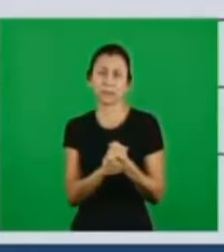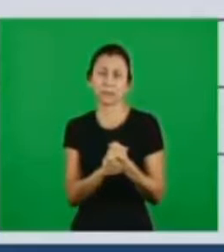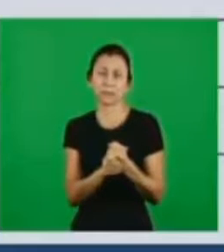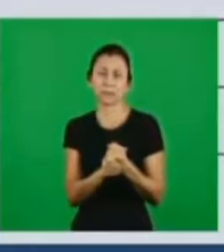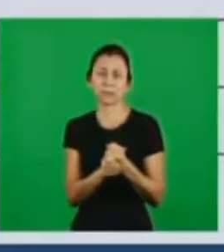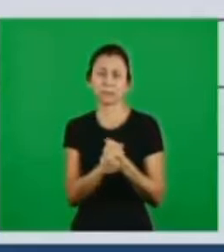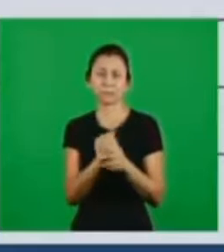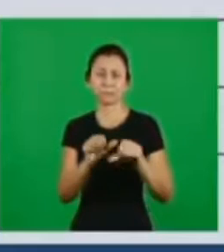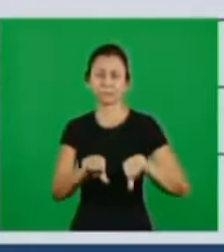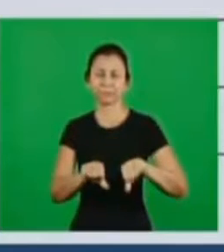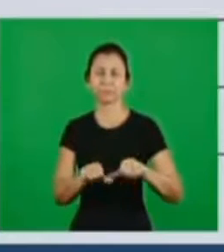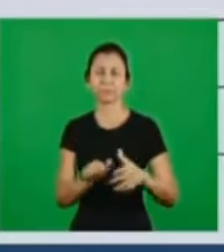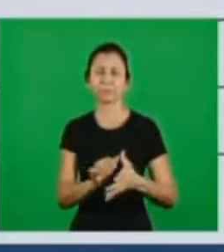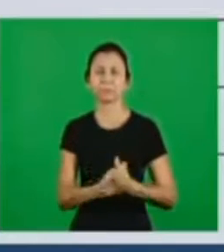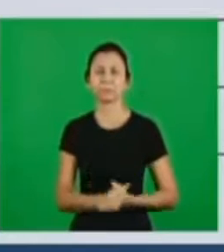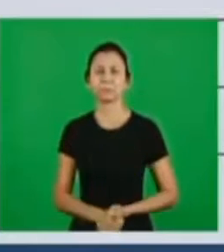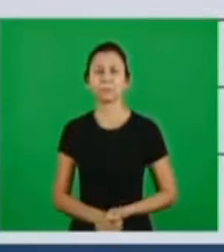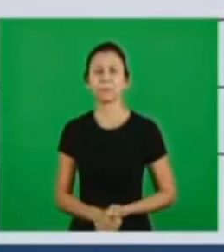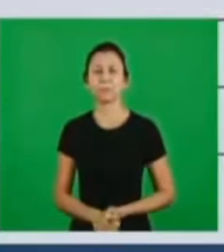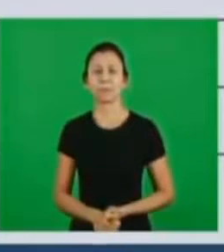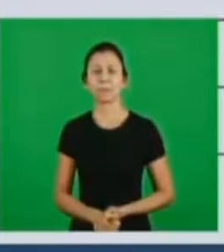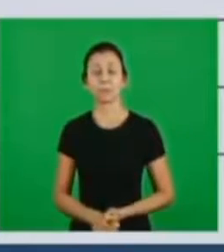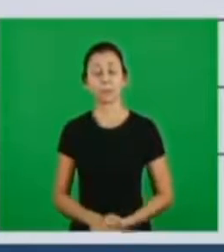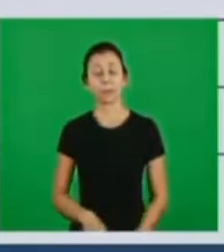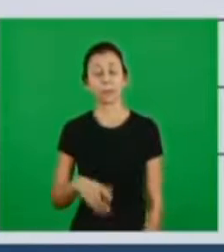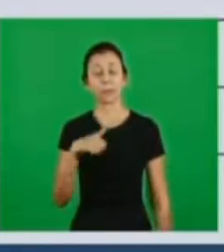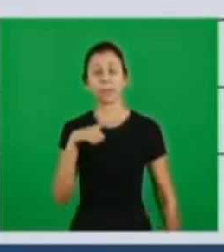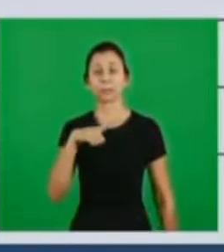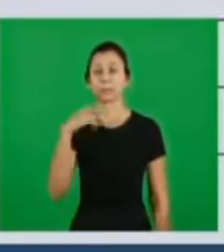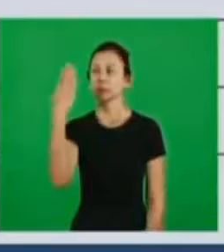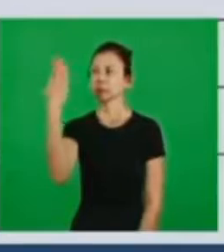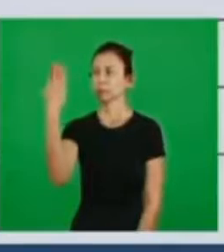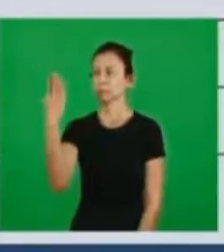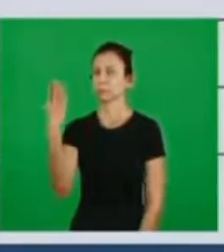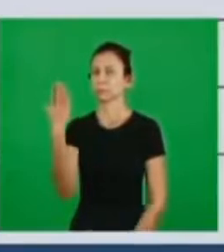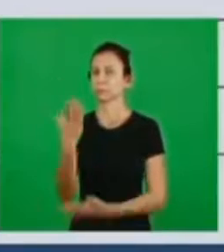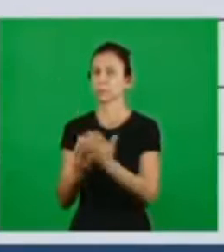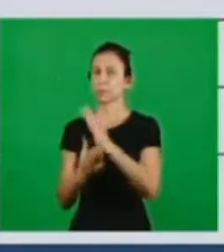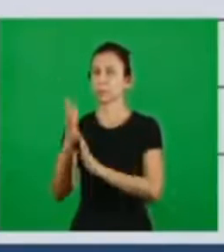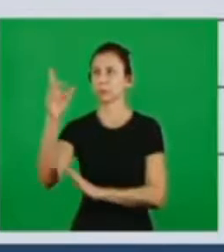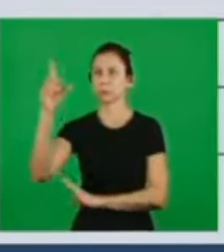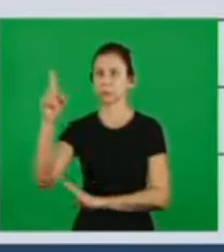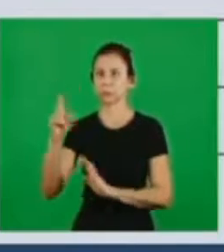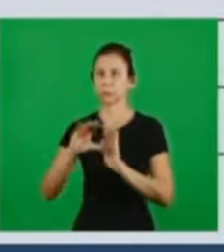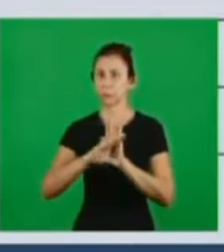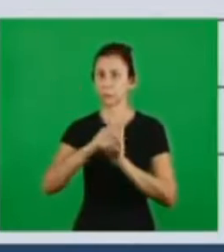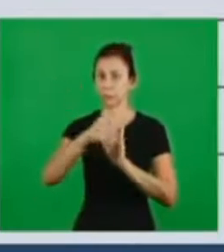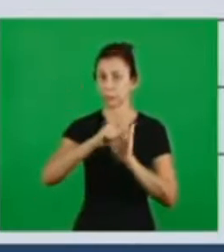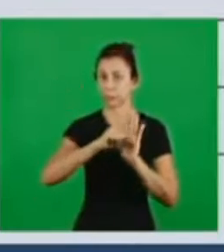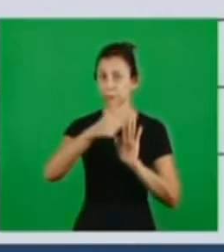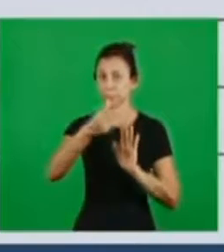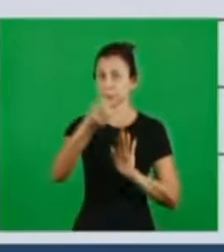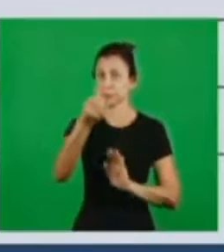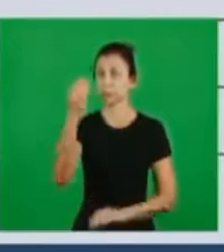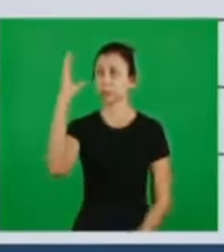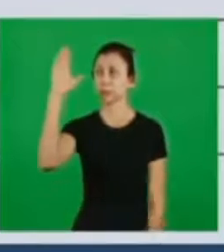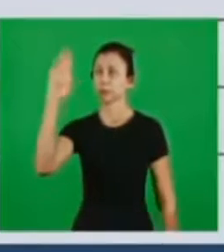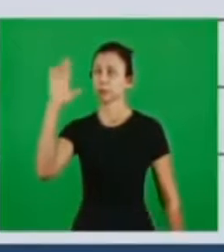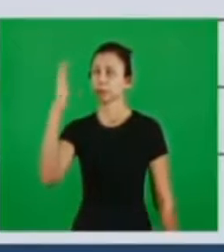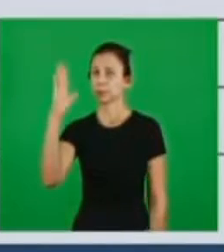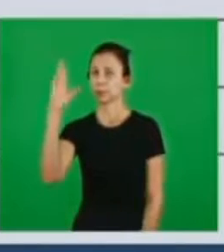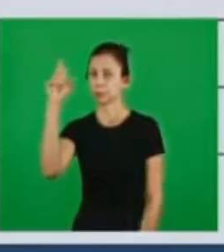Perversion in marriage. It says here, it has on his right hand, the first chapter, verse